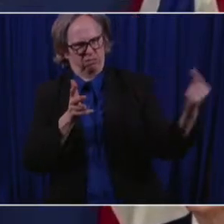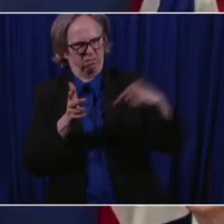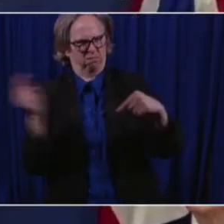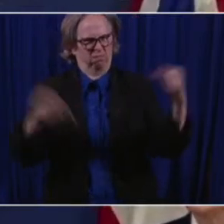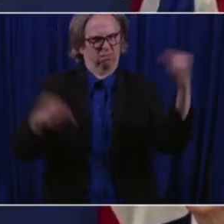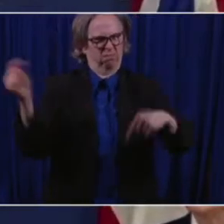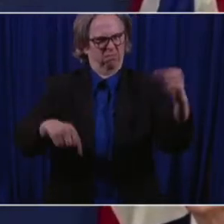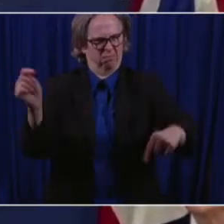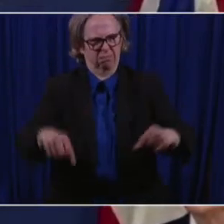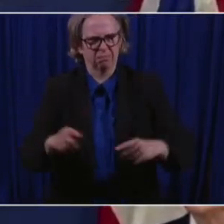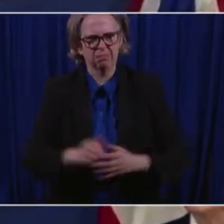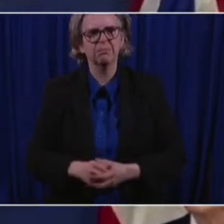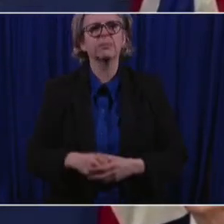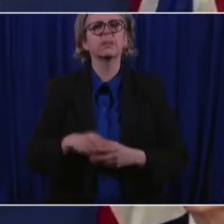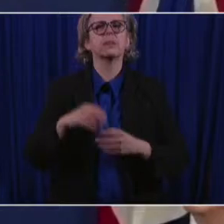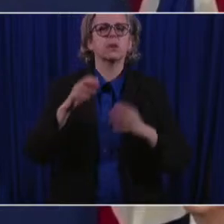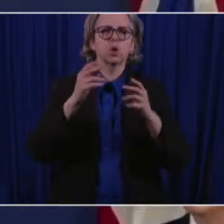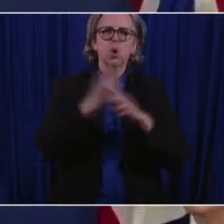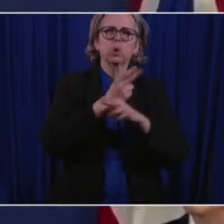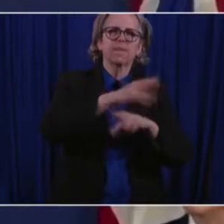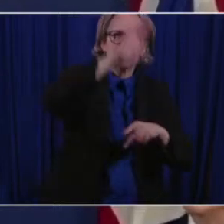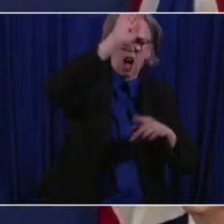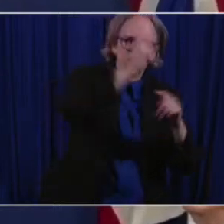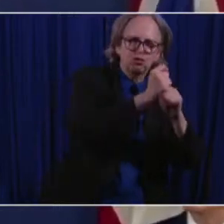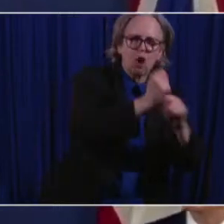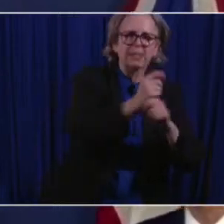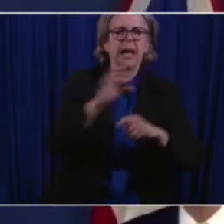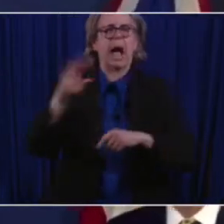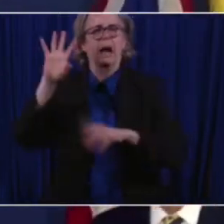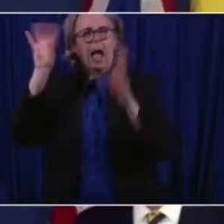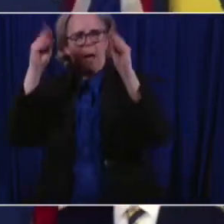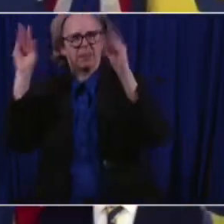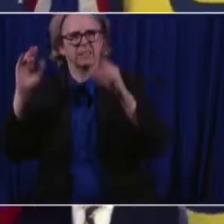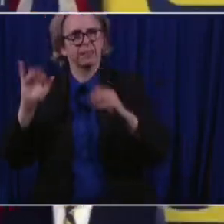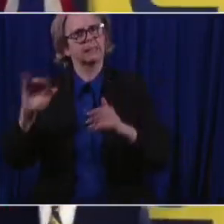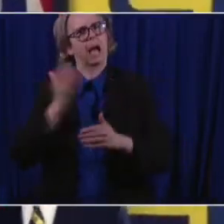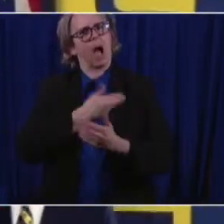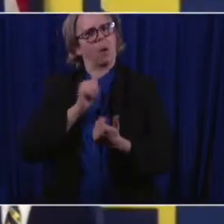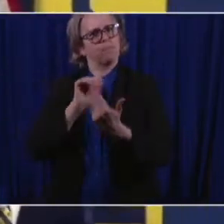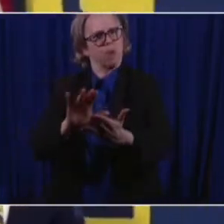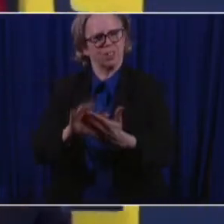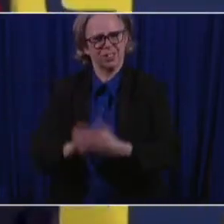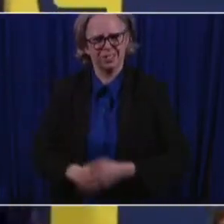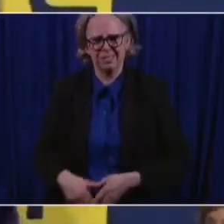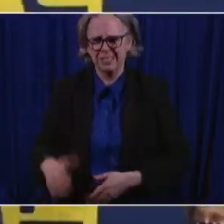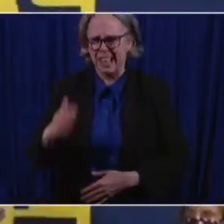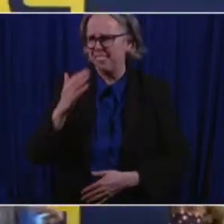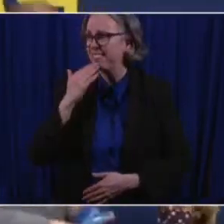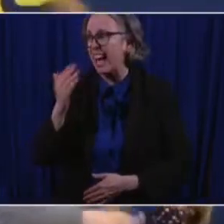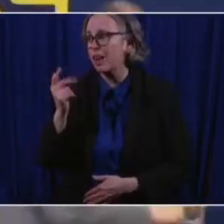right now. So we're trying to do our part working with all these wonderful partners. Thank you for the Buckeye.